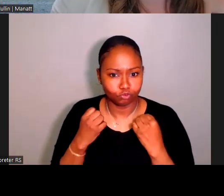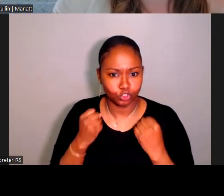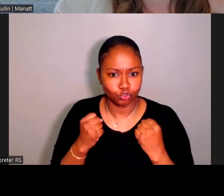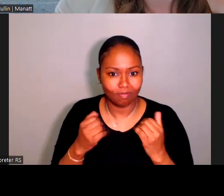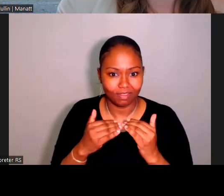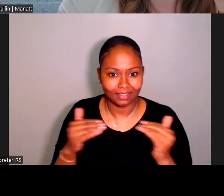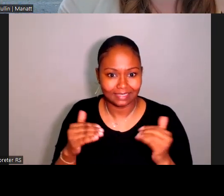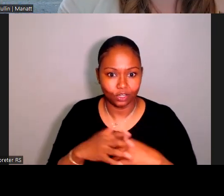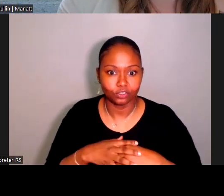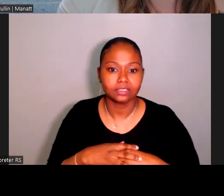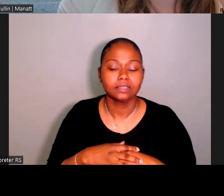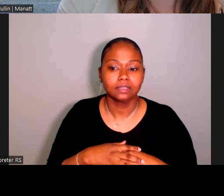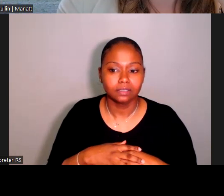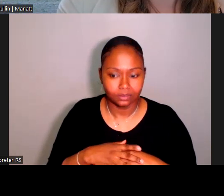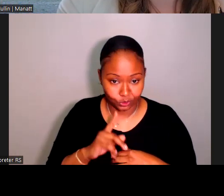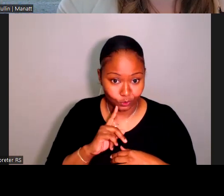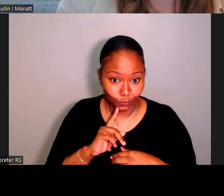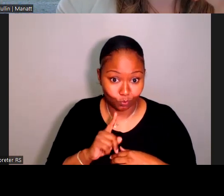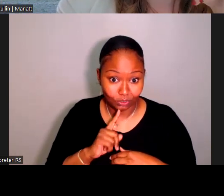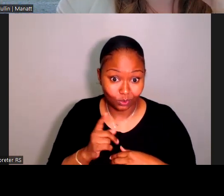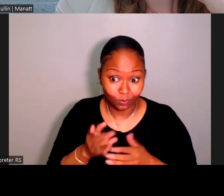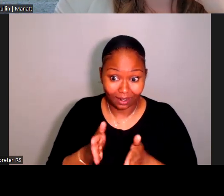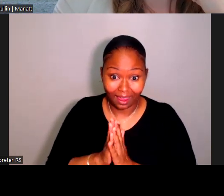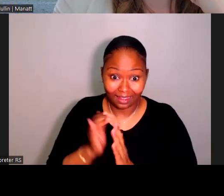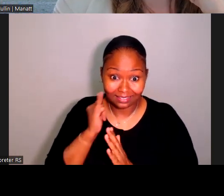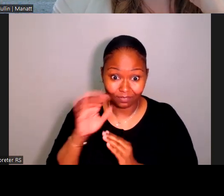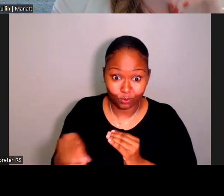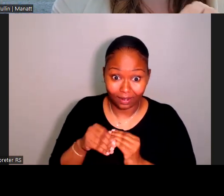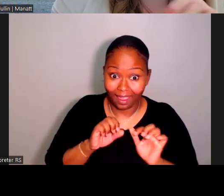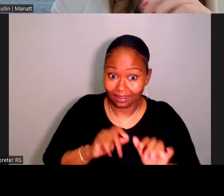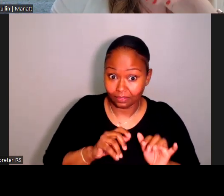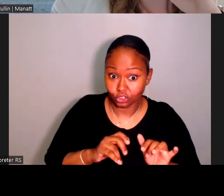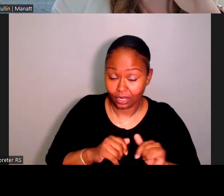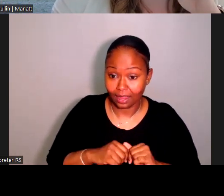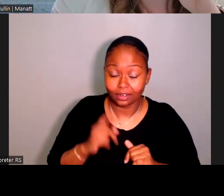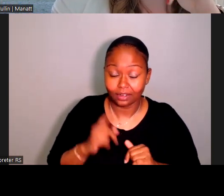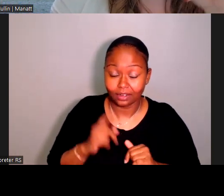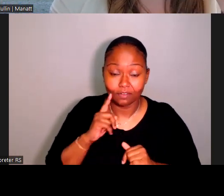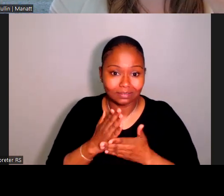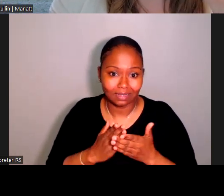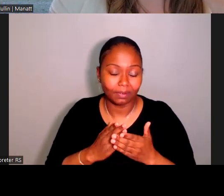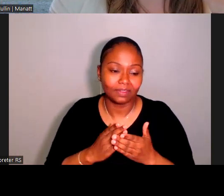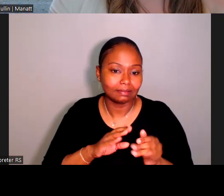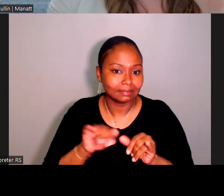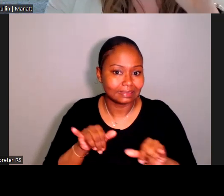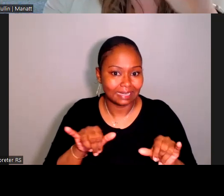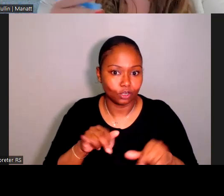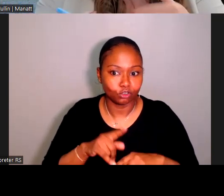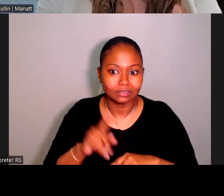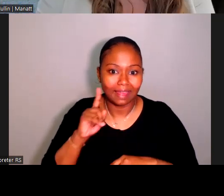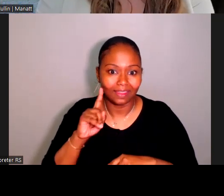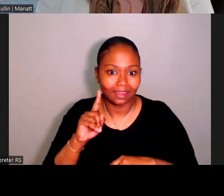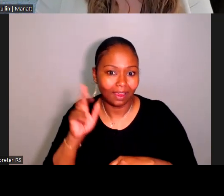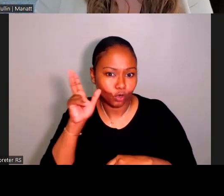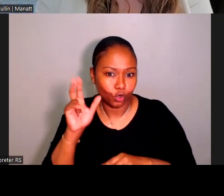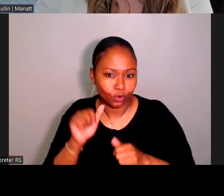so there, again, really going to ask folks if they can drop in the chat for some of these standards. I think I heard a lot of